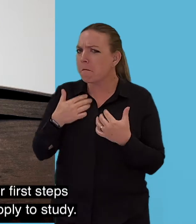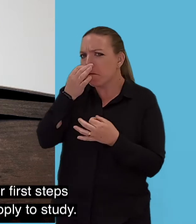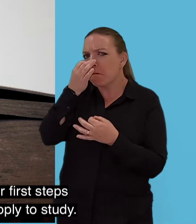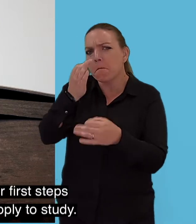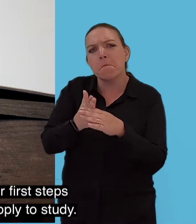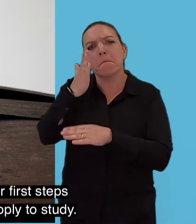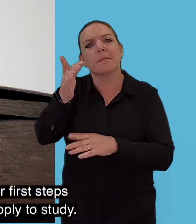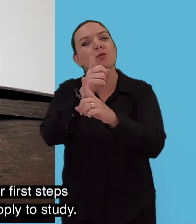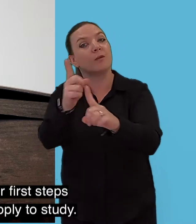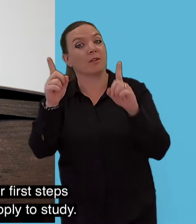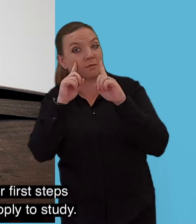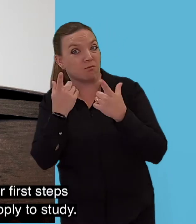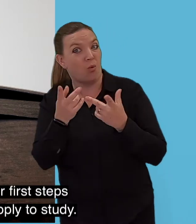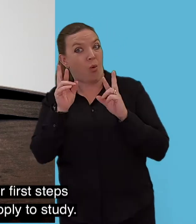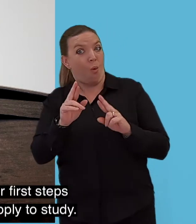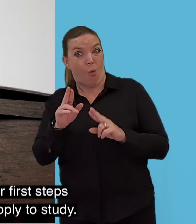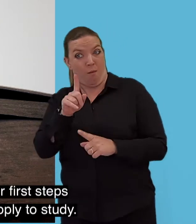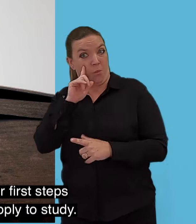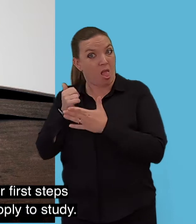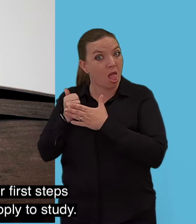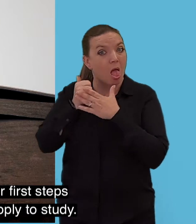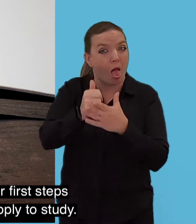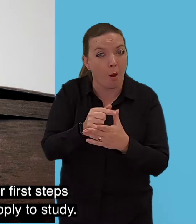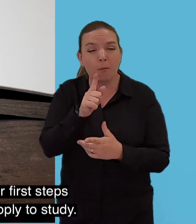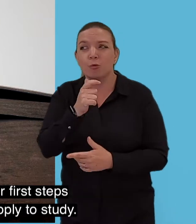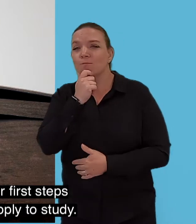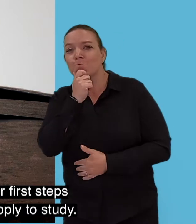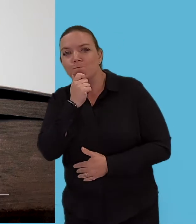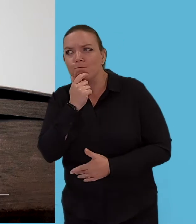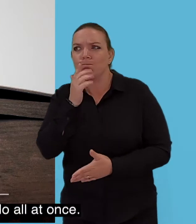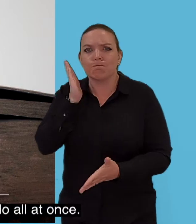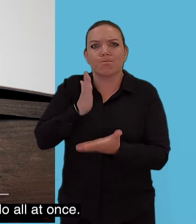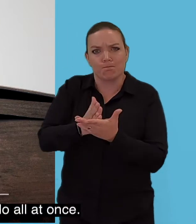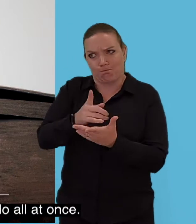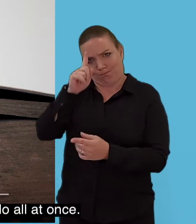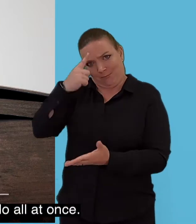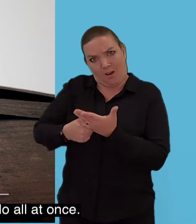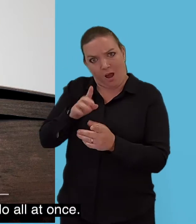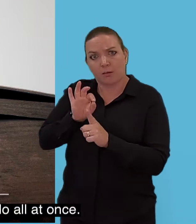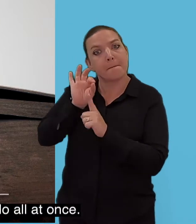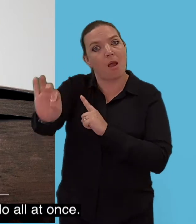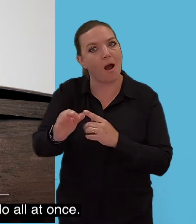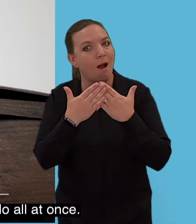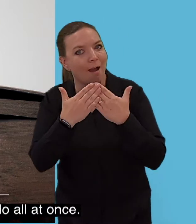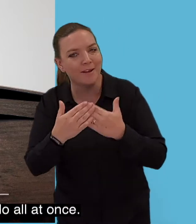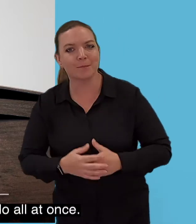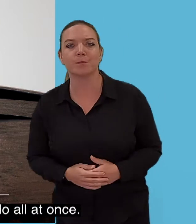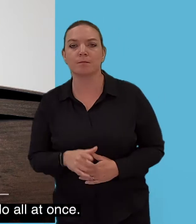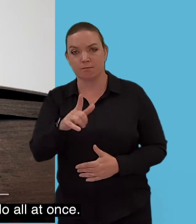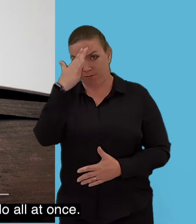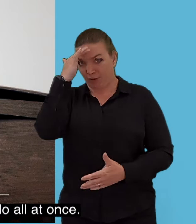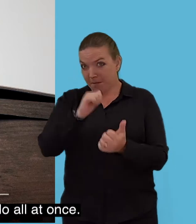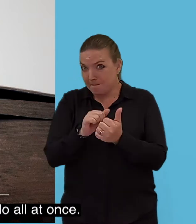so I hope that this will help you to take your first steps towards making that important decision to apply to study. Remember,